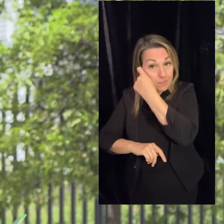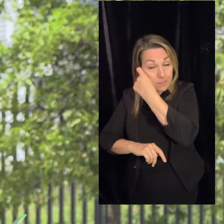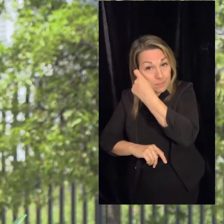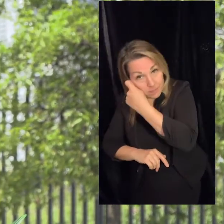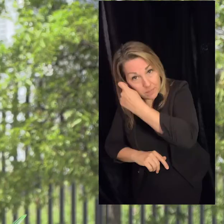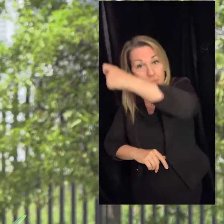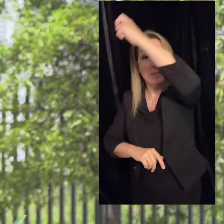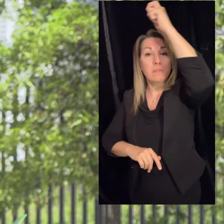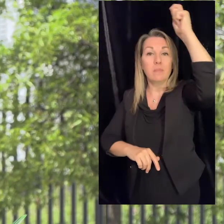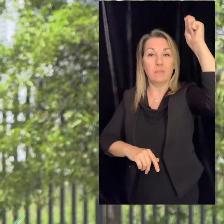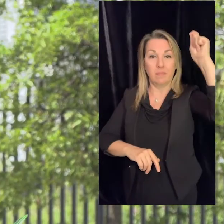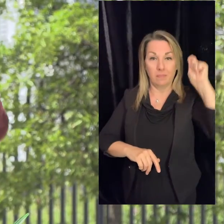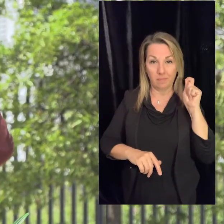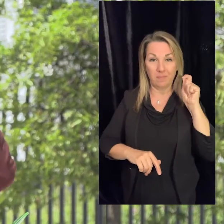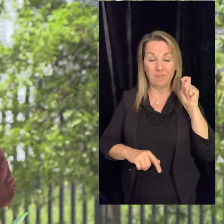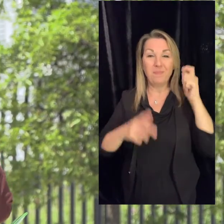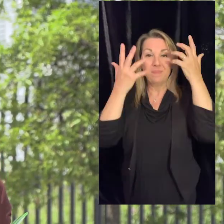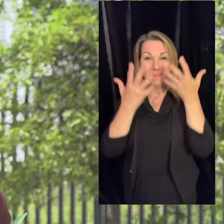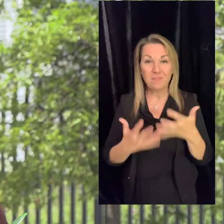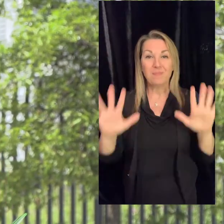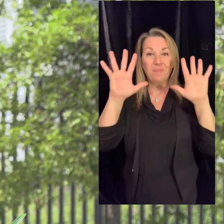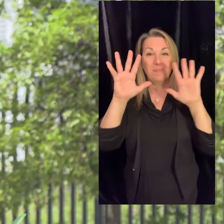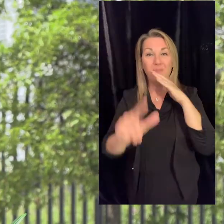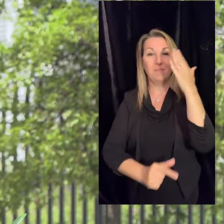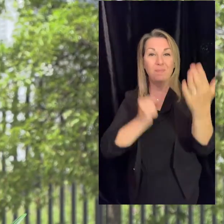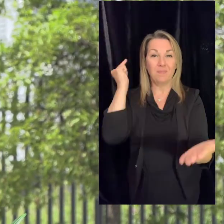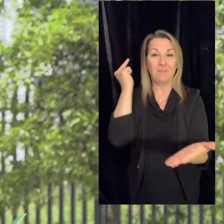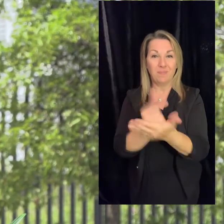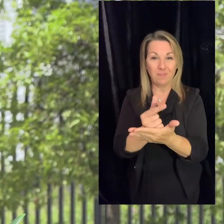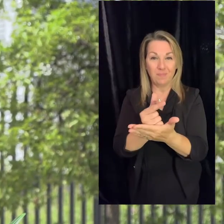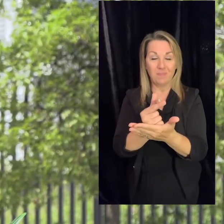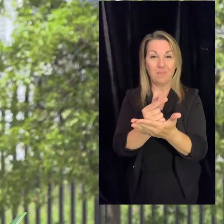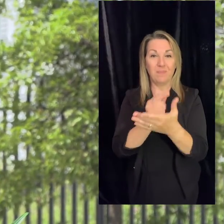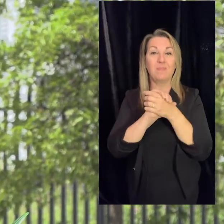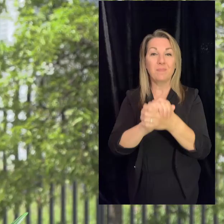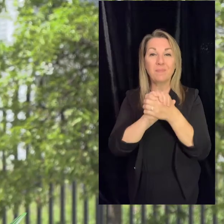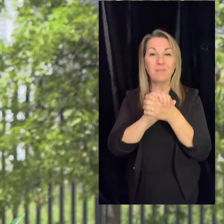your right side and flip your tassel. You have graduated.